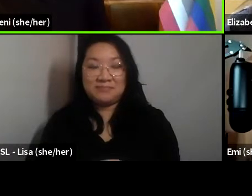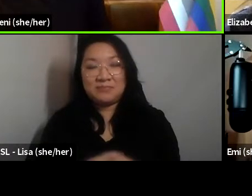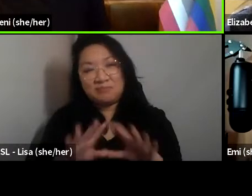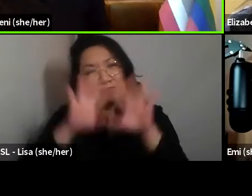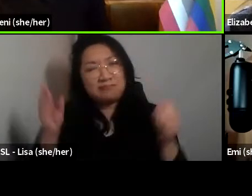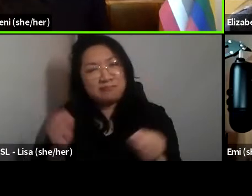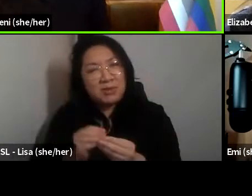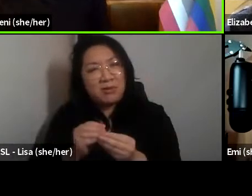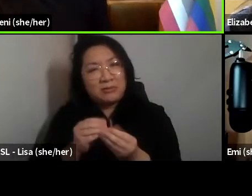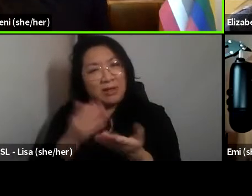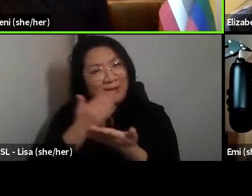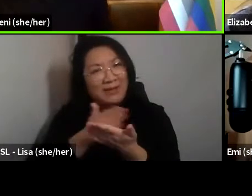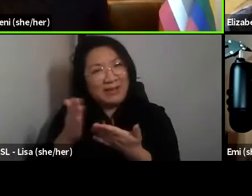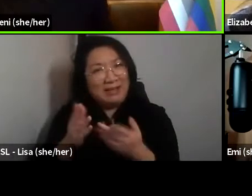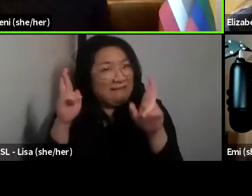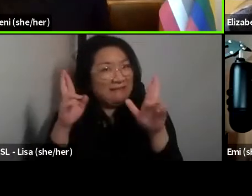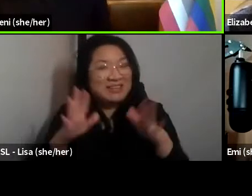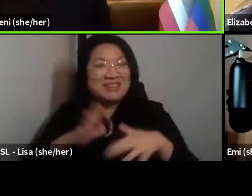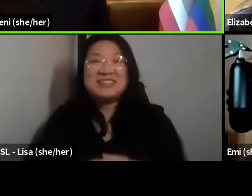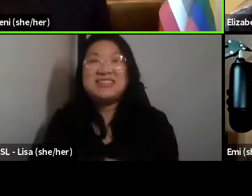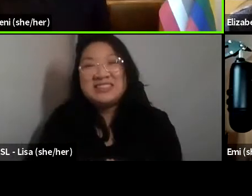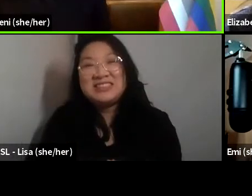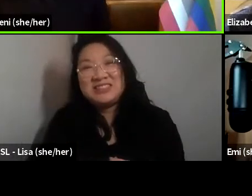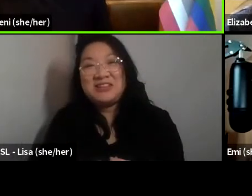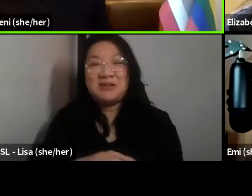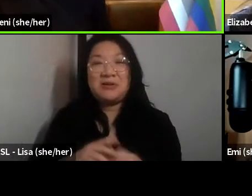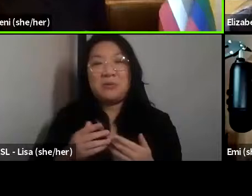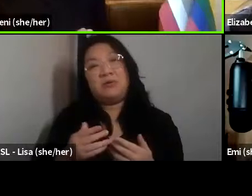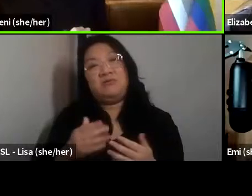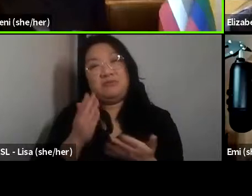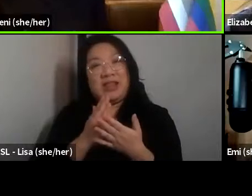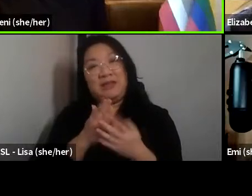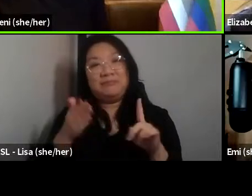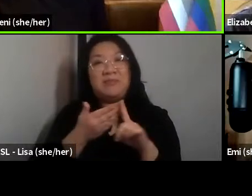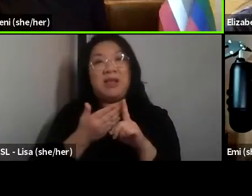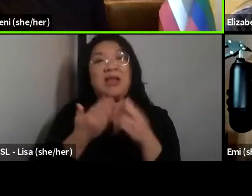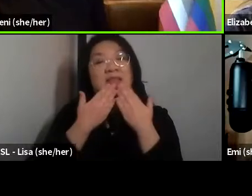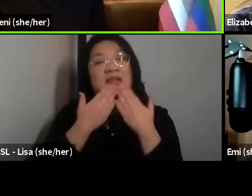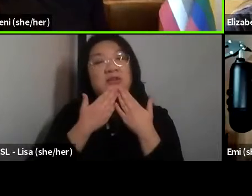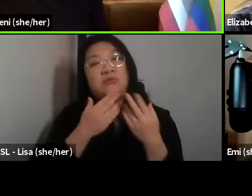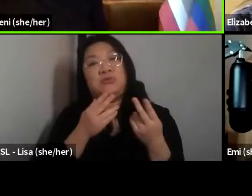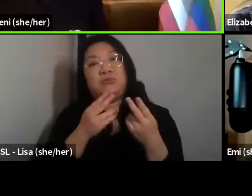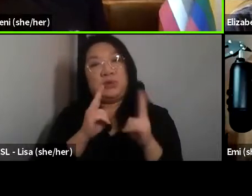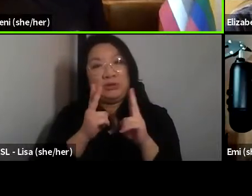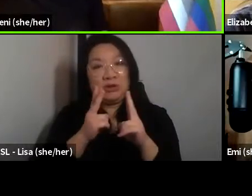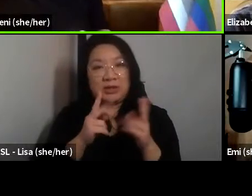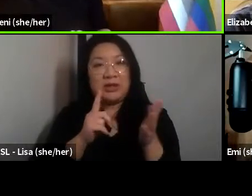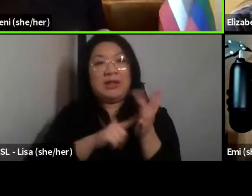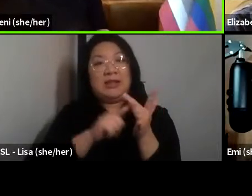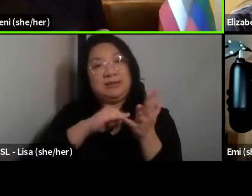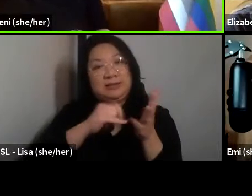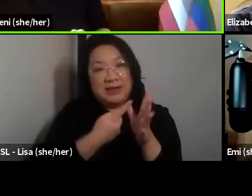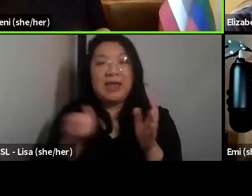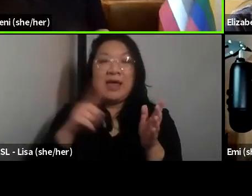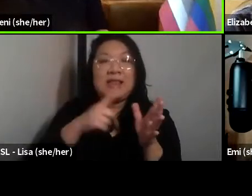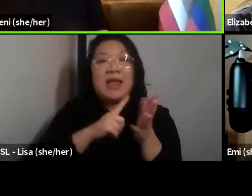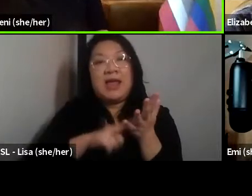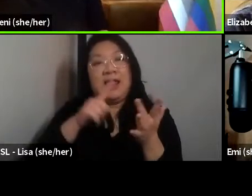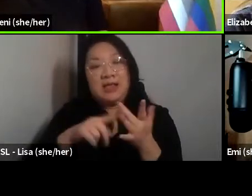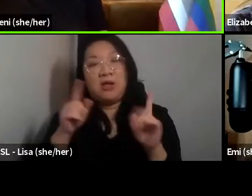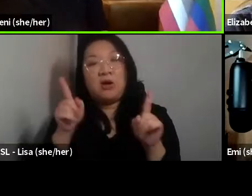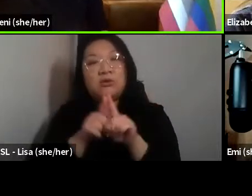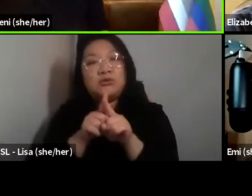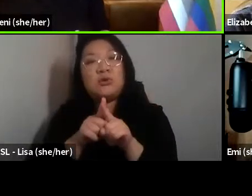really clear, I just want to take a moment to acknowledge and thank our BSL interpreters, Lisa and Ali, and Oliver, our